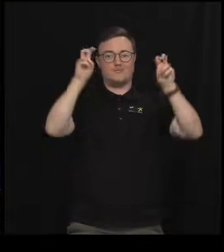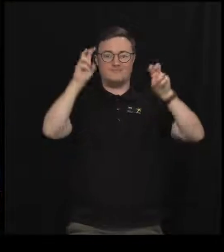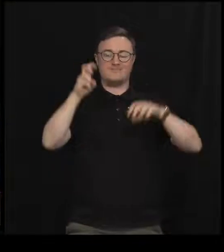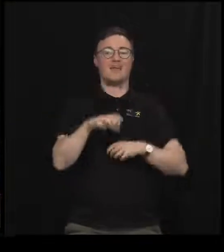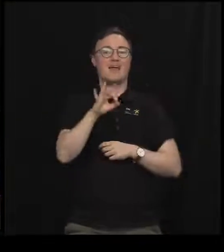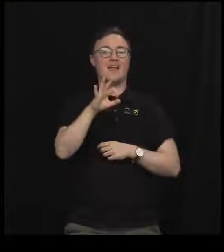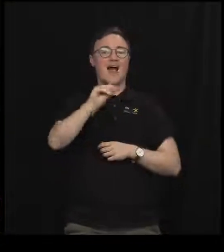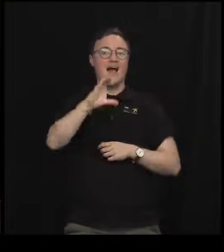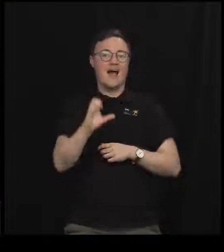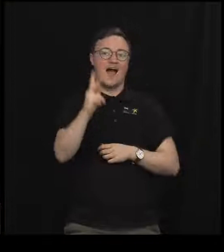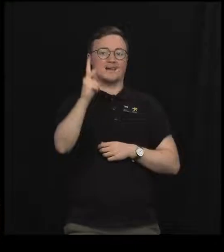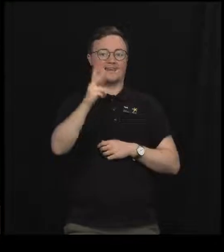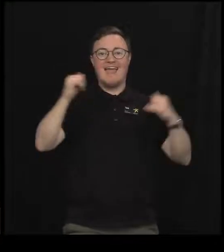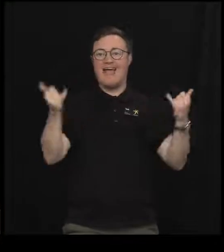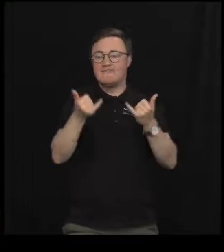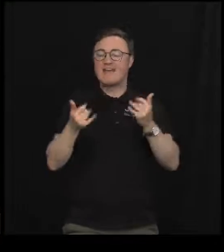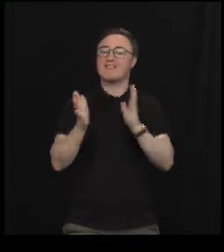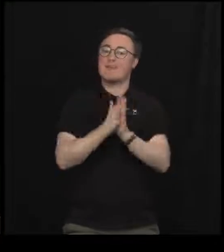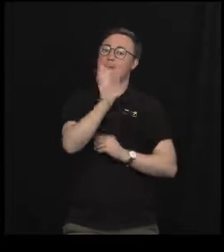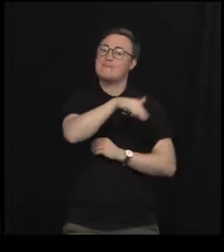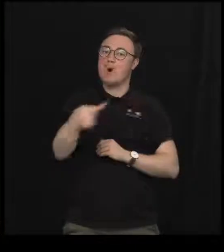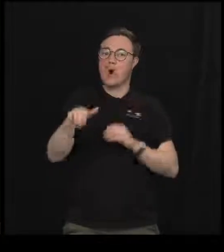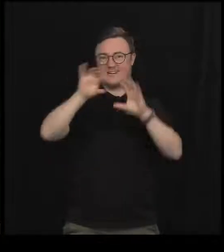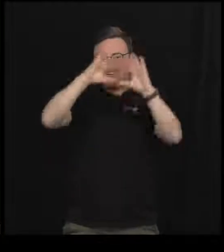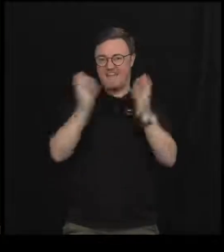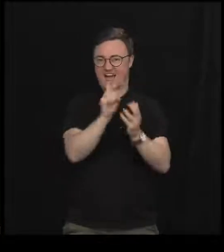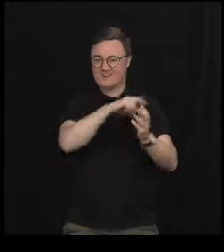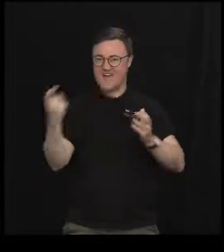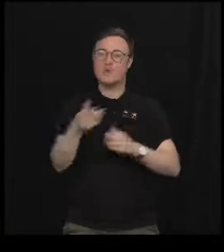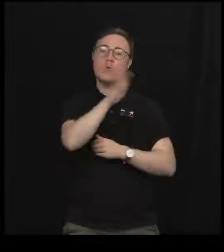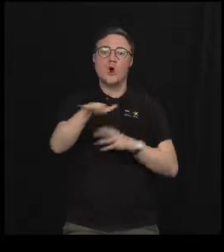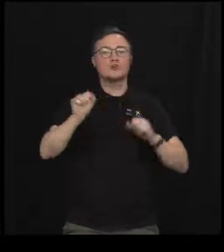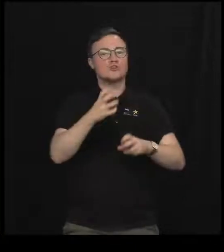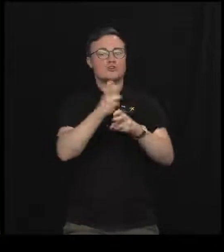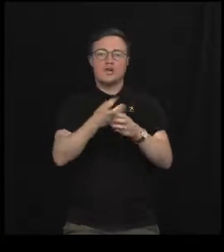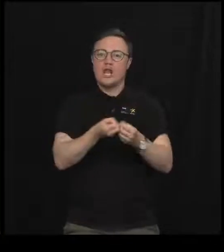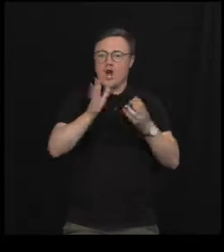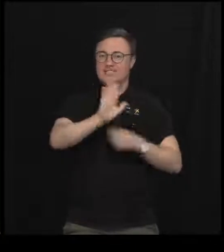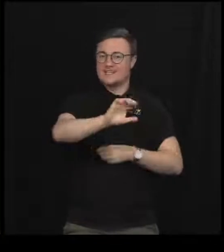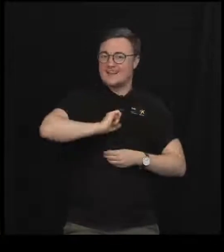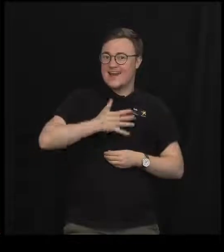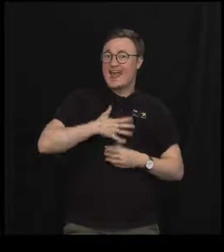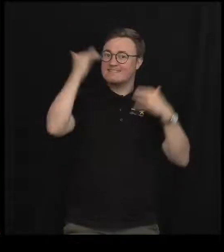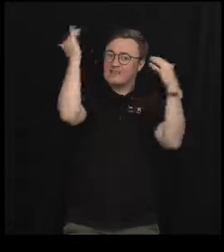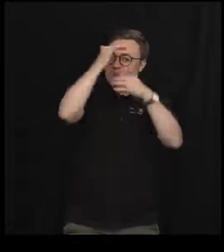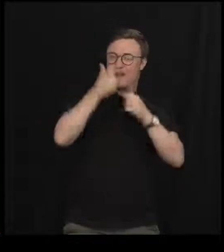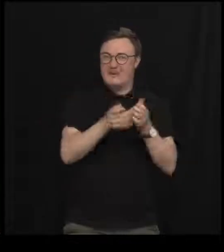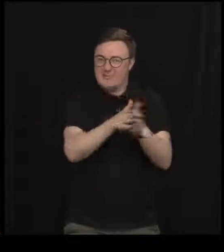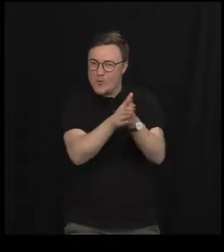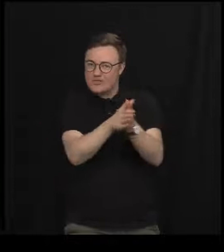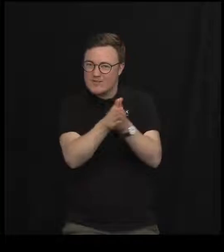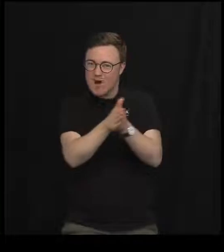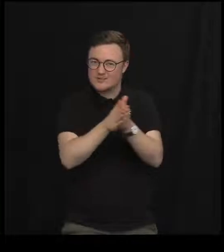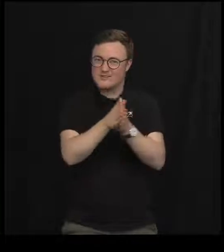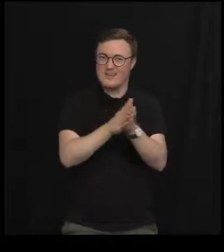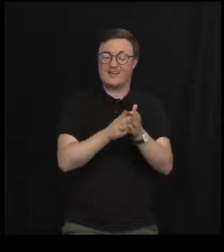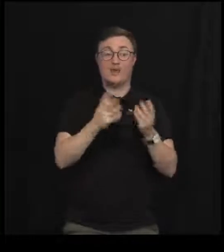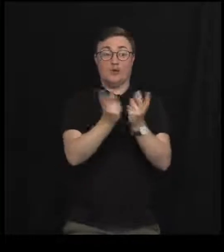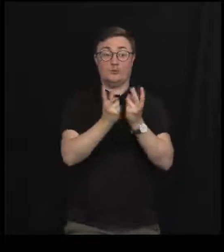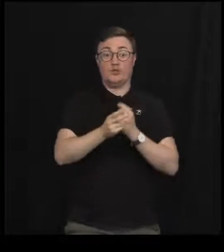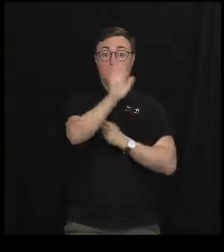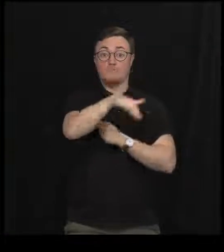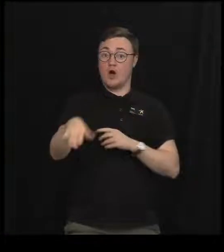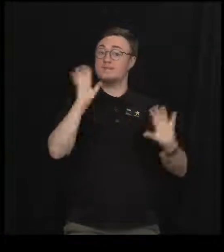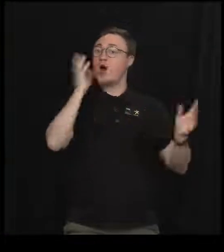where children were supposed to solve problems they've had. And because we didn't ask children to come to a specific town,